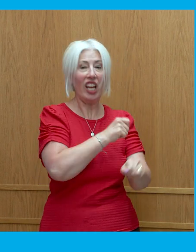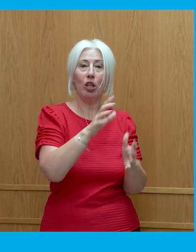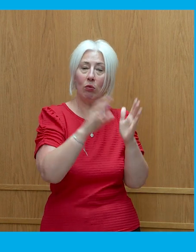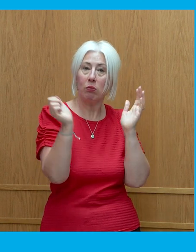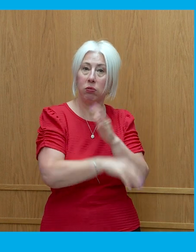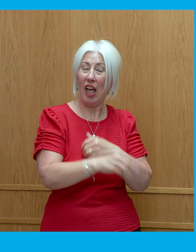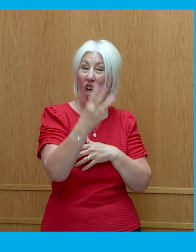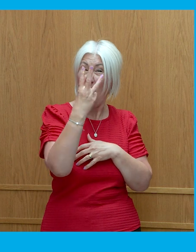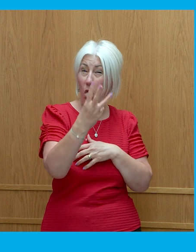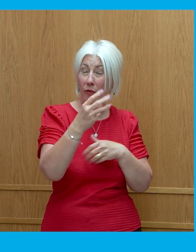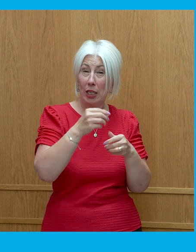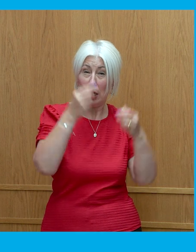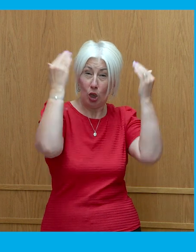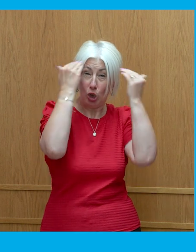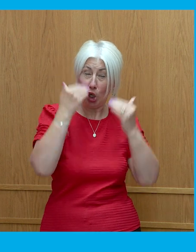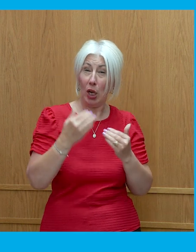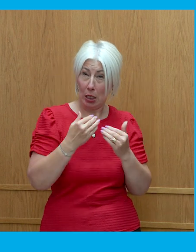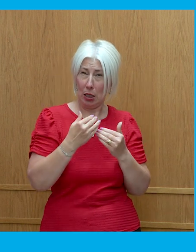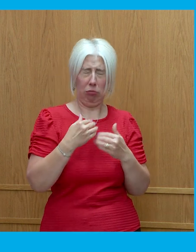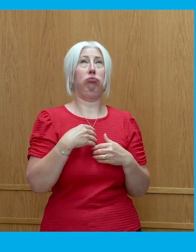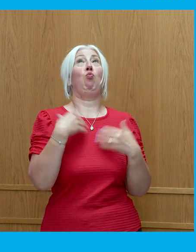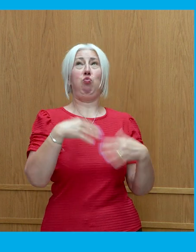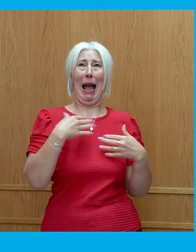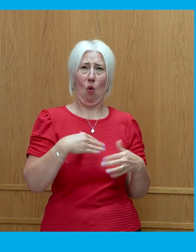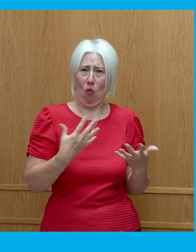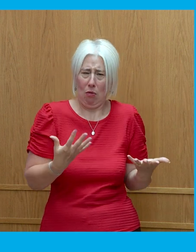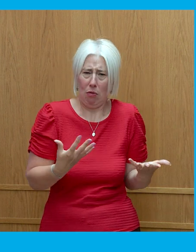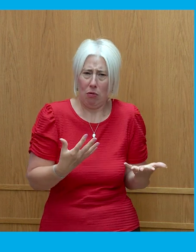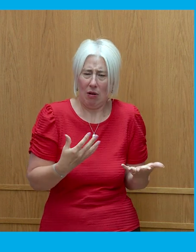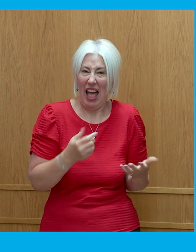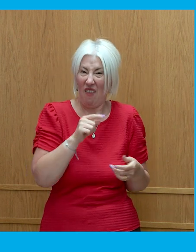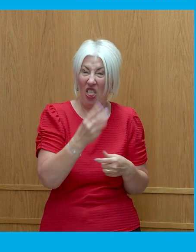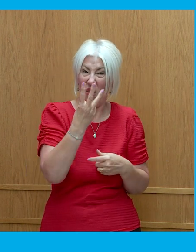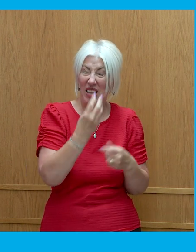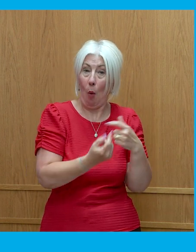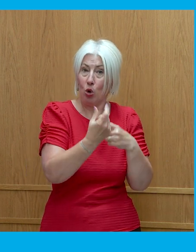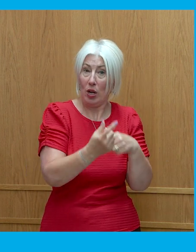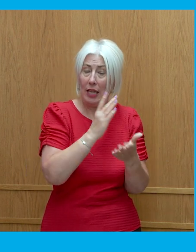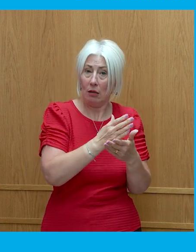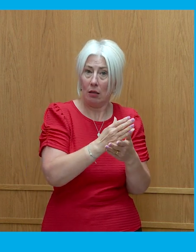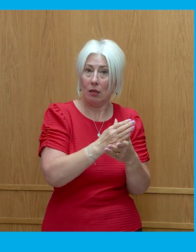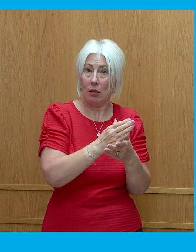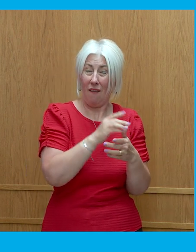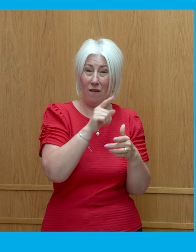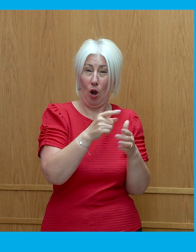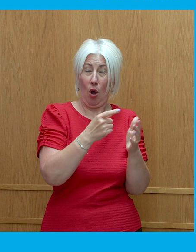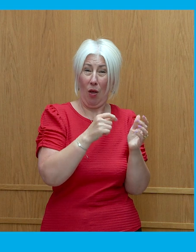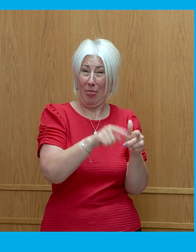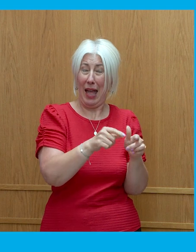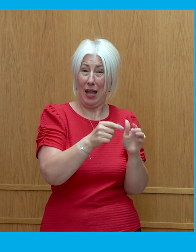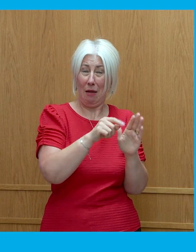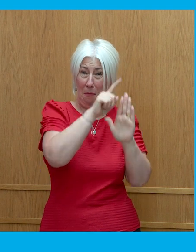pretty phenomenal thing that he got that many opportunities and, Thank you, Mr. overturned Roe v. Wade.